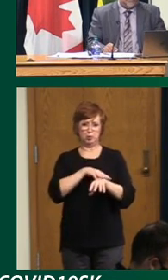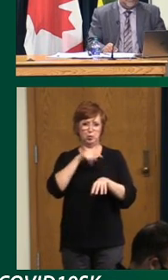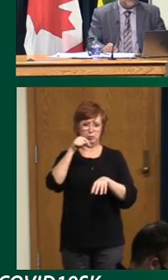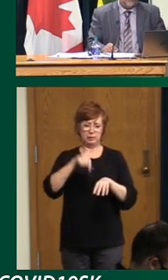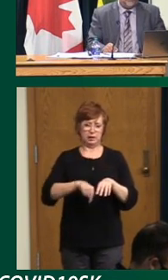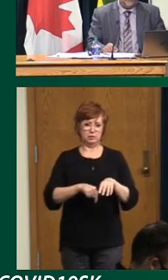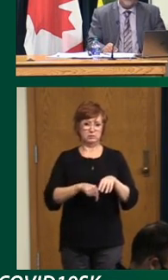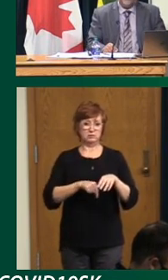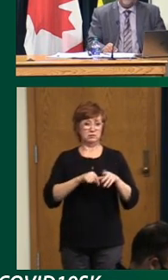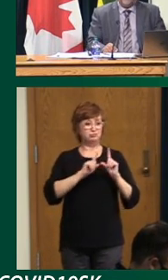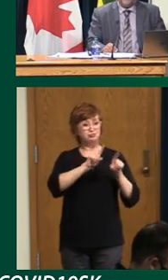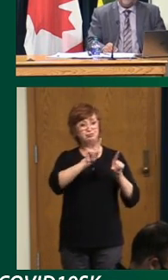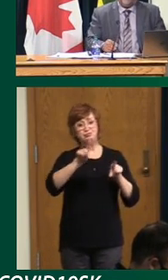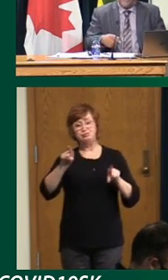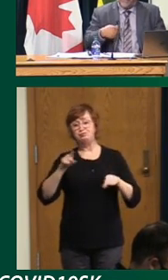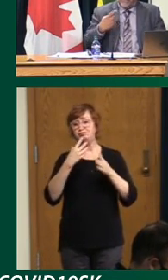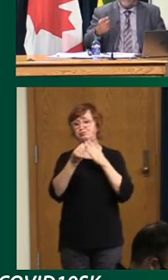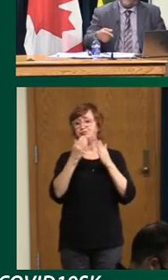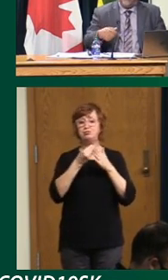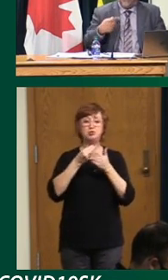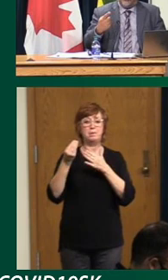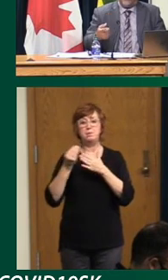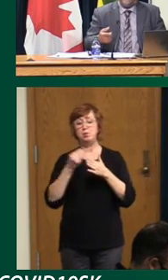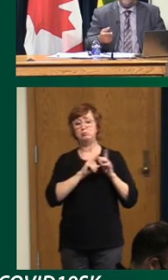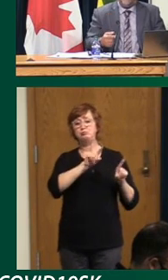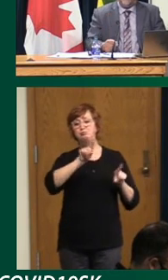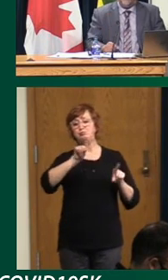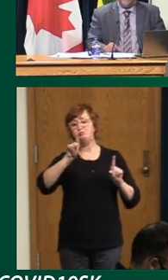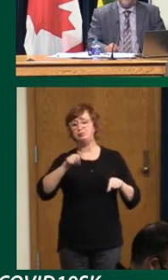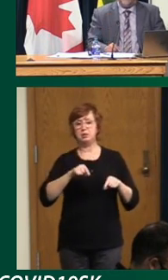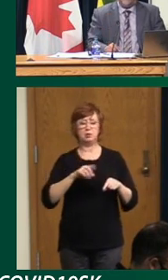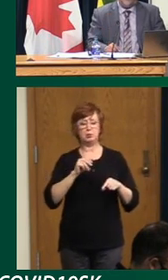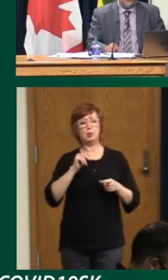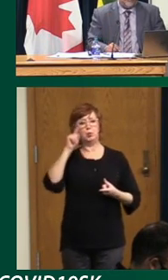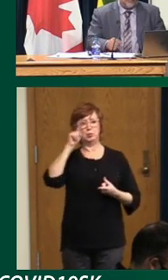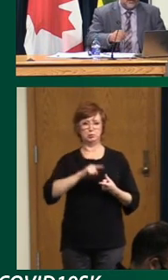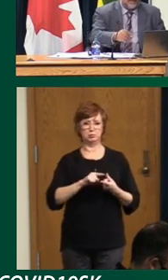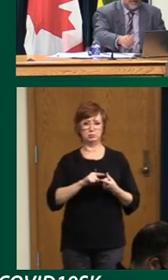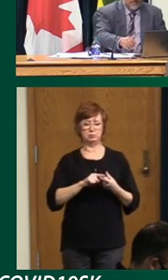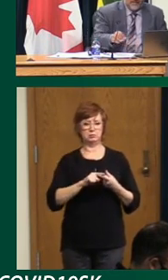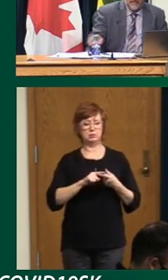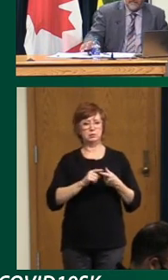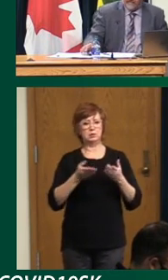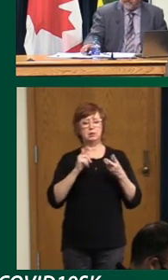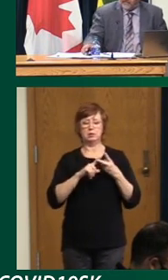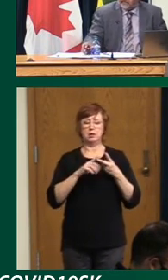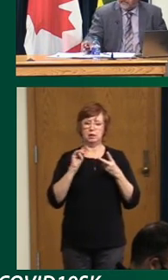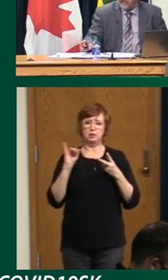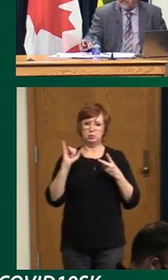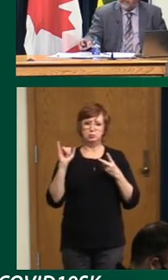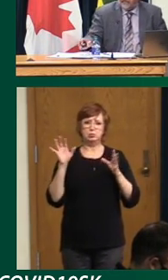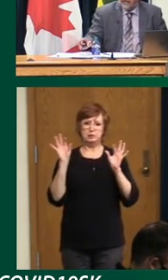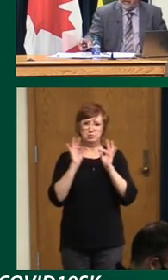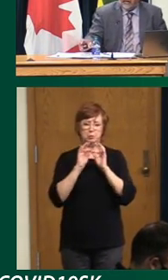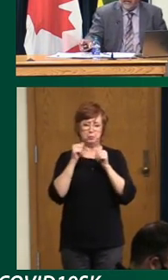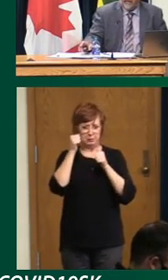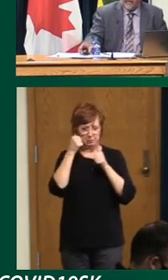in these events less frequently, and just be very thoughtful when we even go shopping, for example.